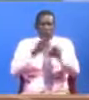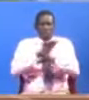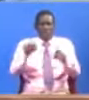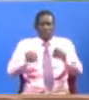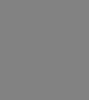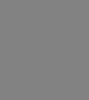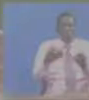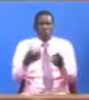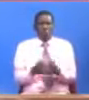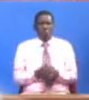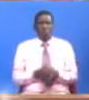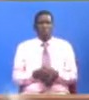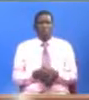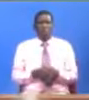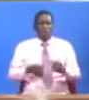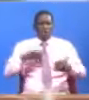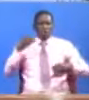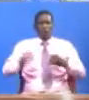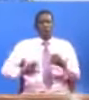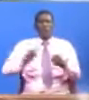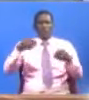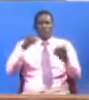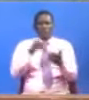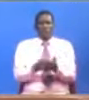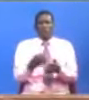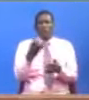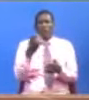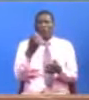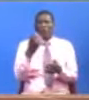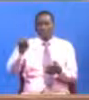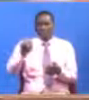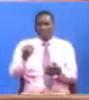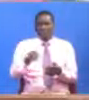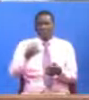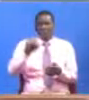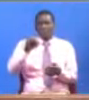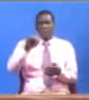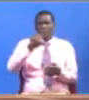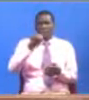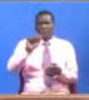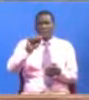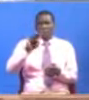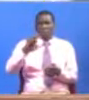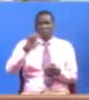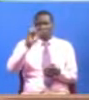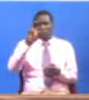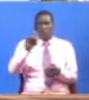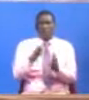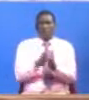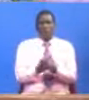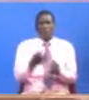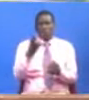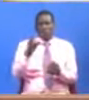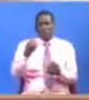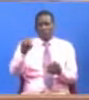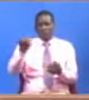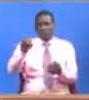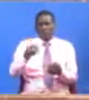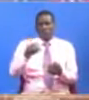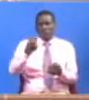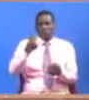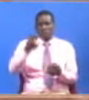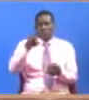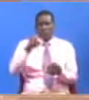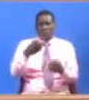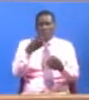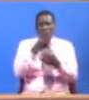everything as we go on. There was unbridled joy for Kenyan 400 meters sprinter Zablon Ekwam and 400 meters hurdler Wiseman